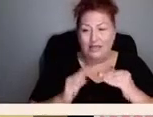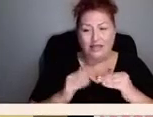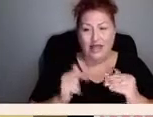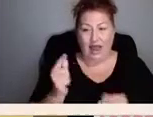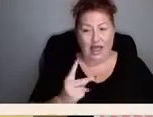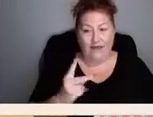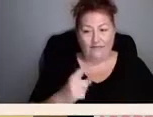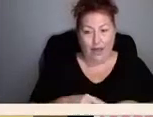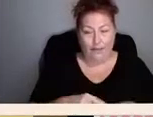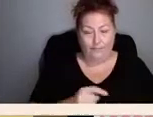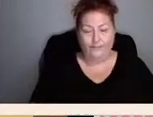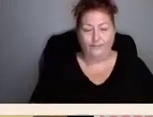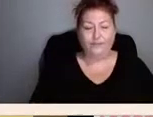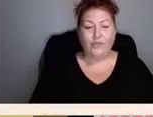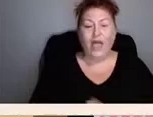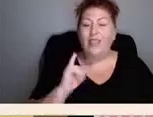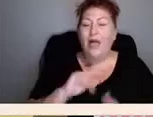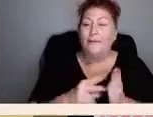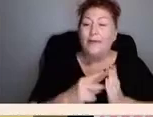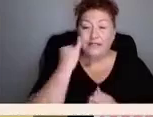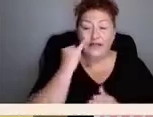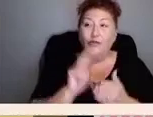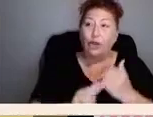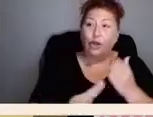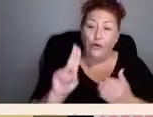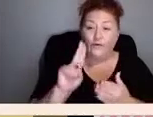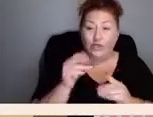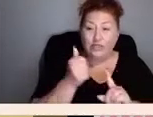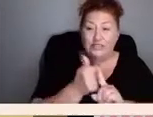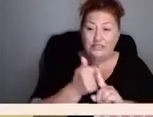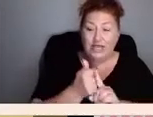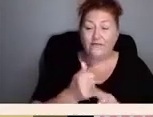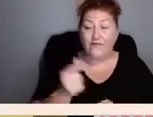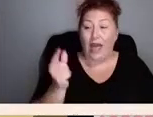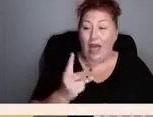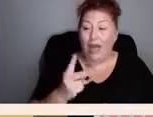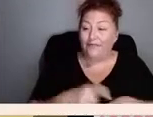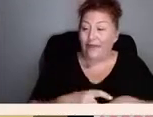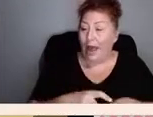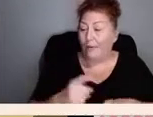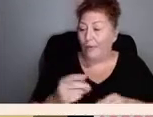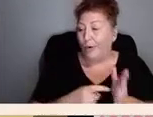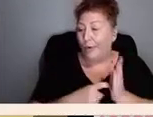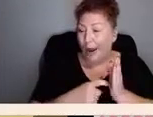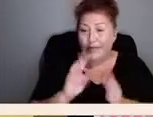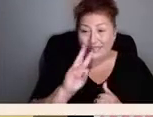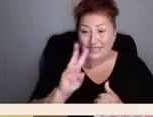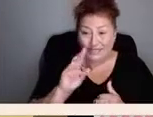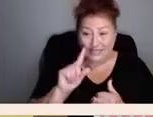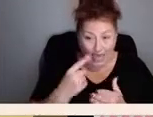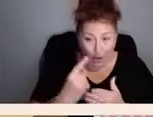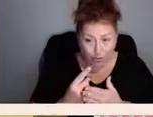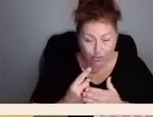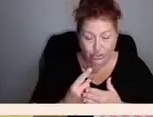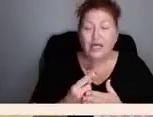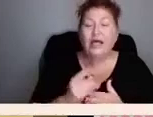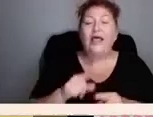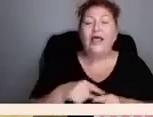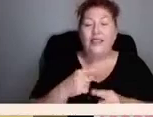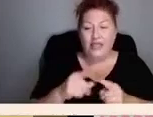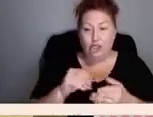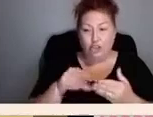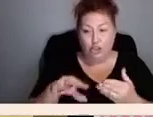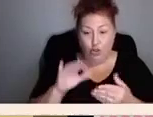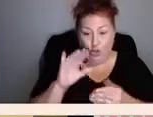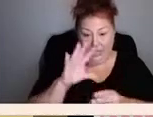half-time. This means if the university's half-time requirement is 6 hours, then students in